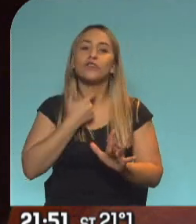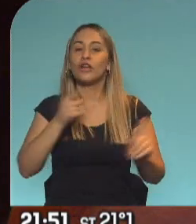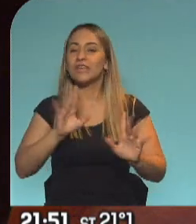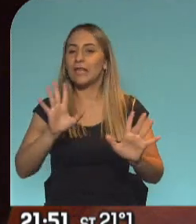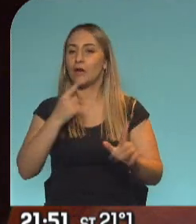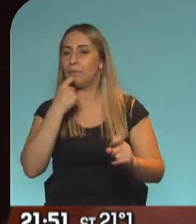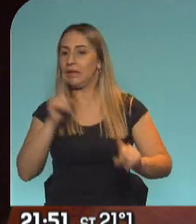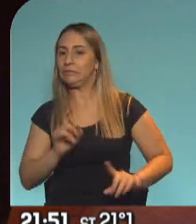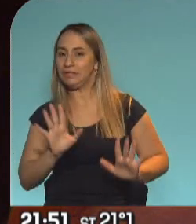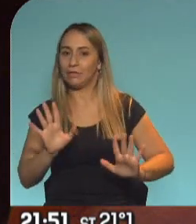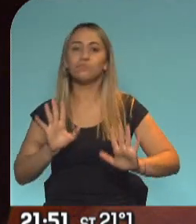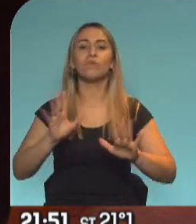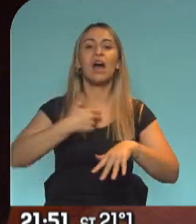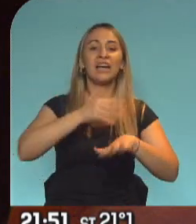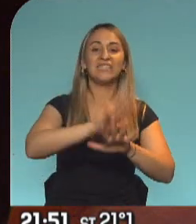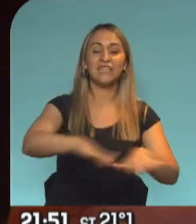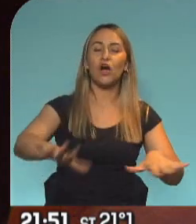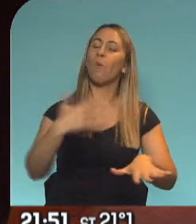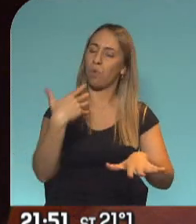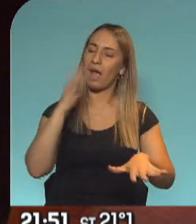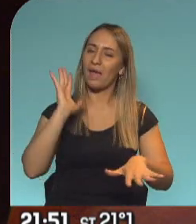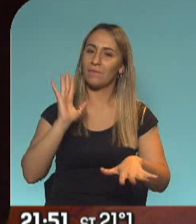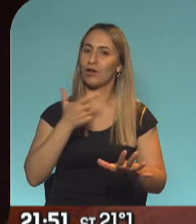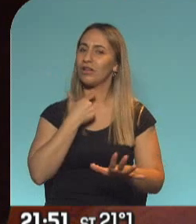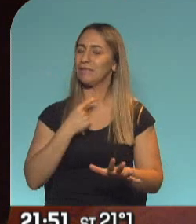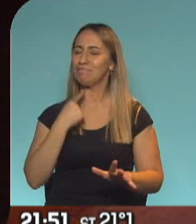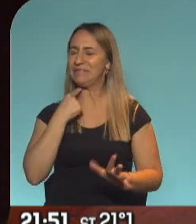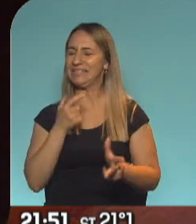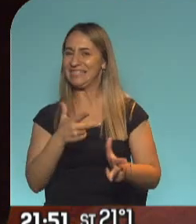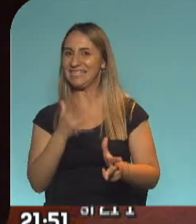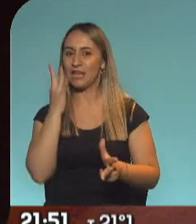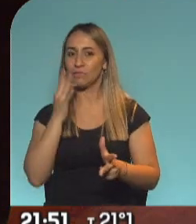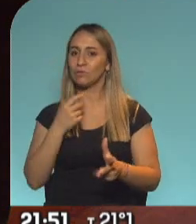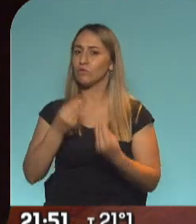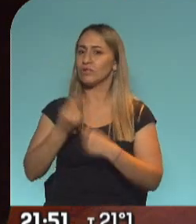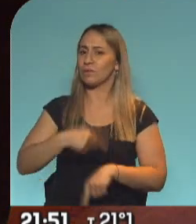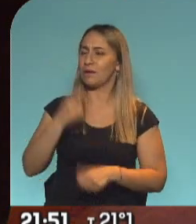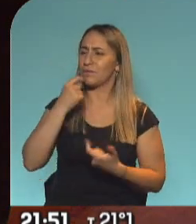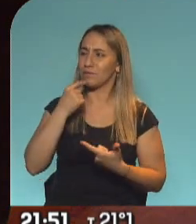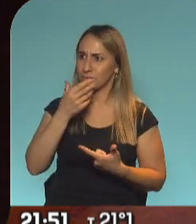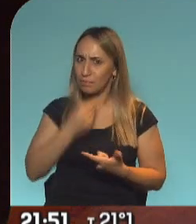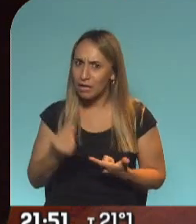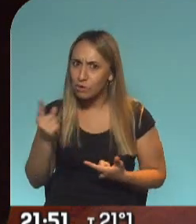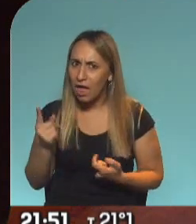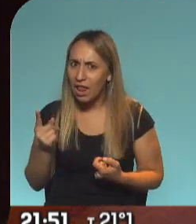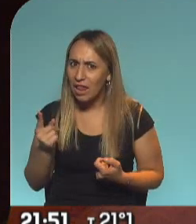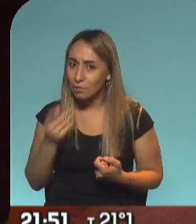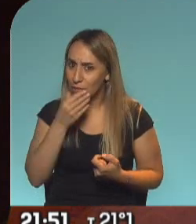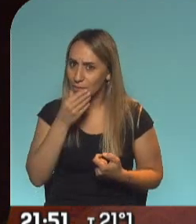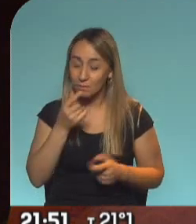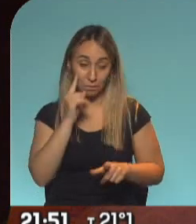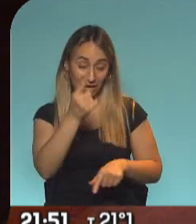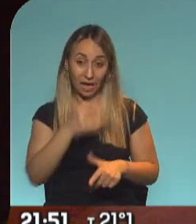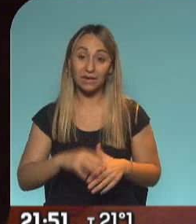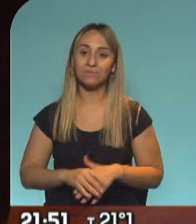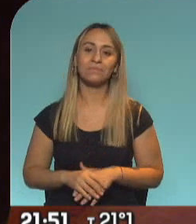en Argentina, así que los chicos pueden hacer las cartitas tranquilos. Pero no quiero meter la pata porque tengo tantas cosas para preguntarte. Vamos a escuchar Papá Noel. Papá Noel. ¿Escuchamos? A